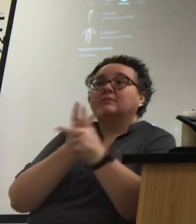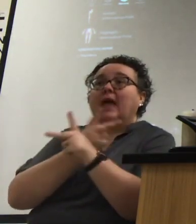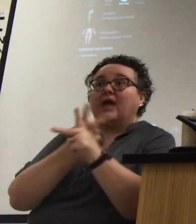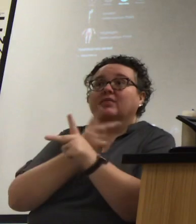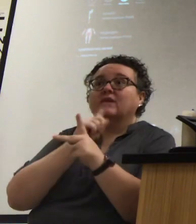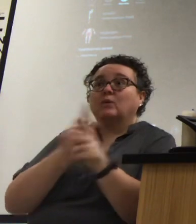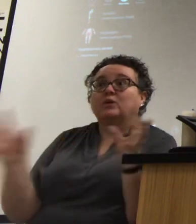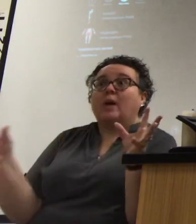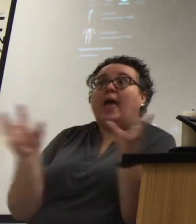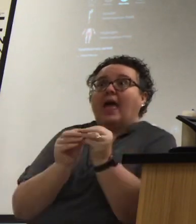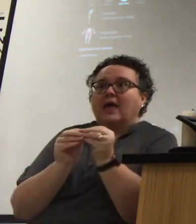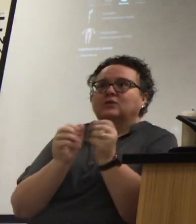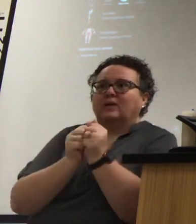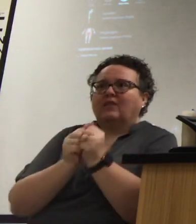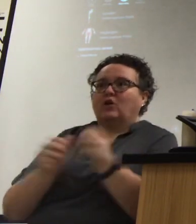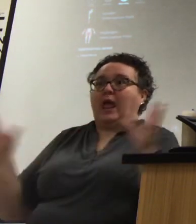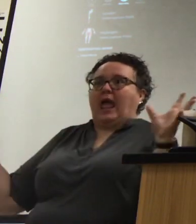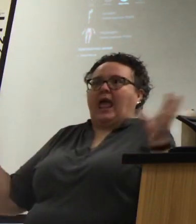guess.